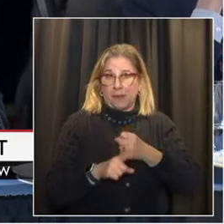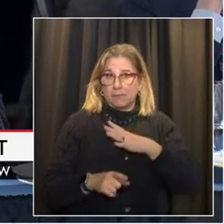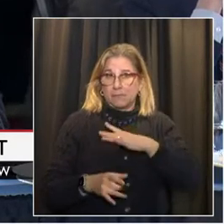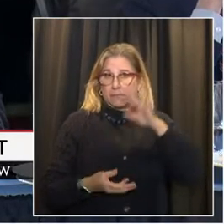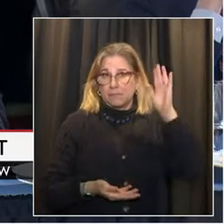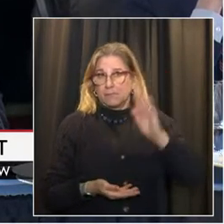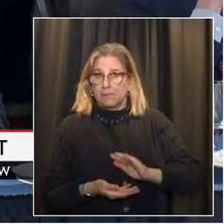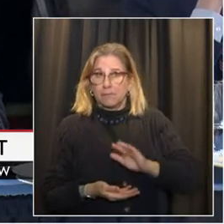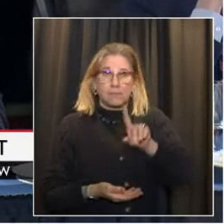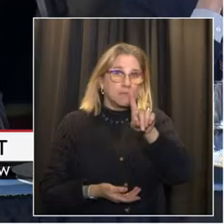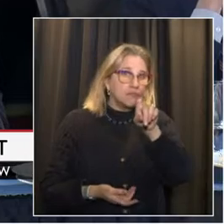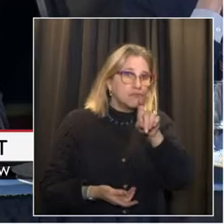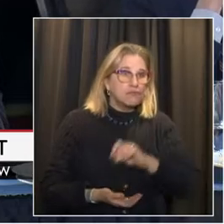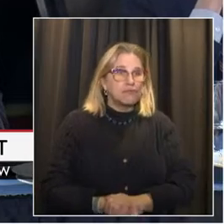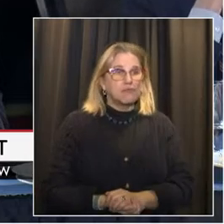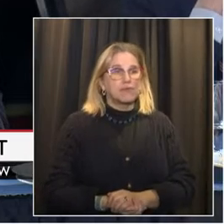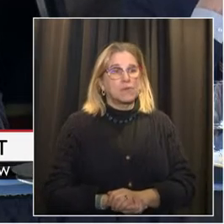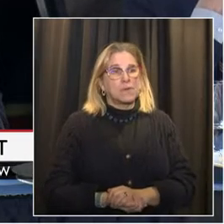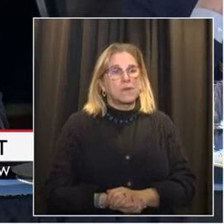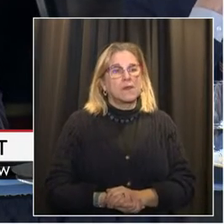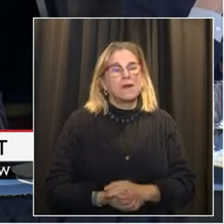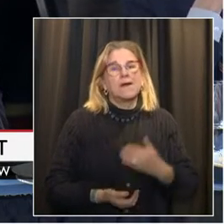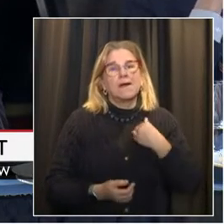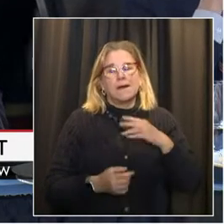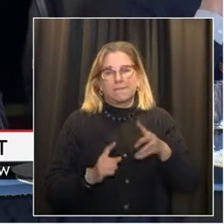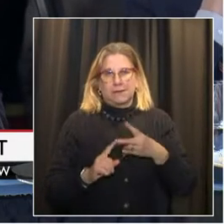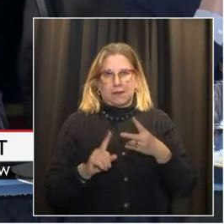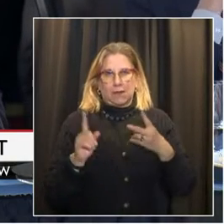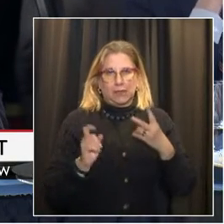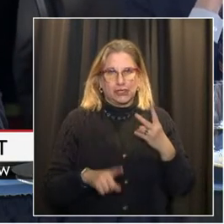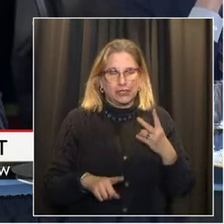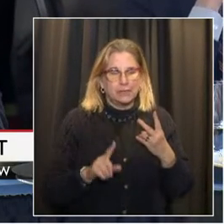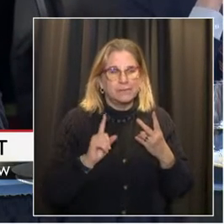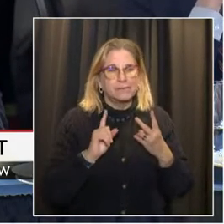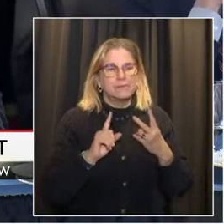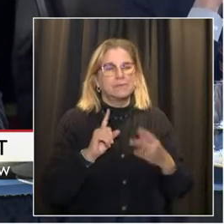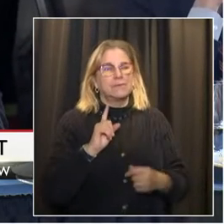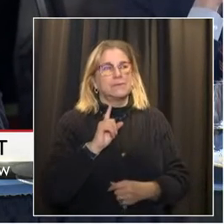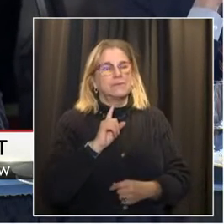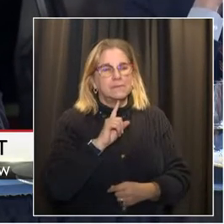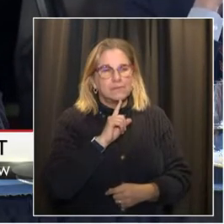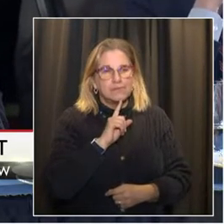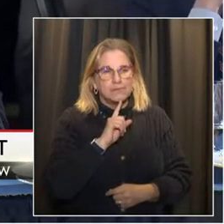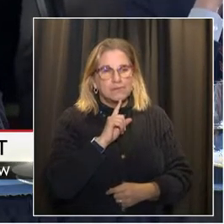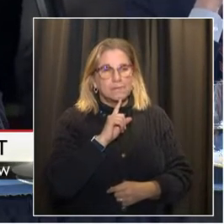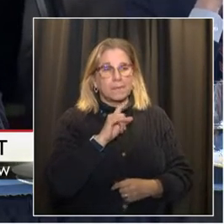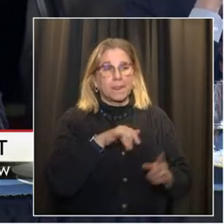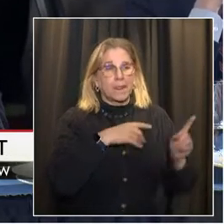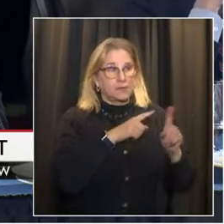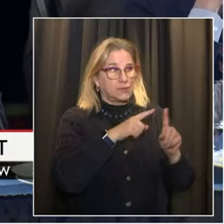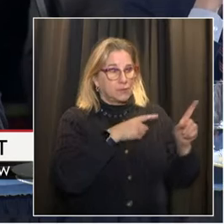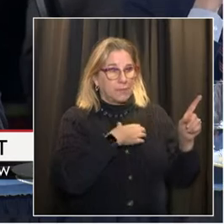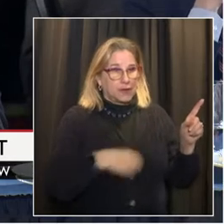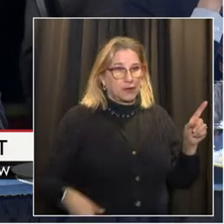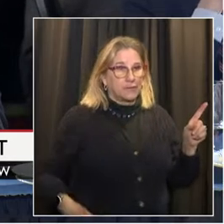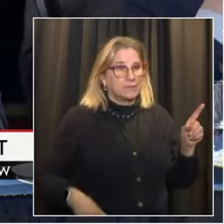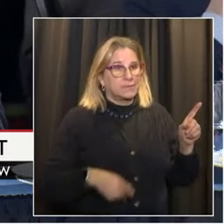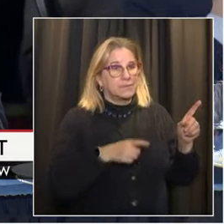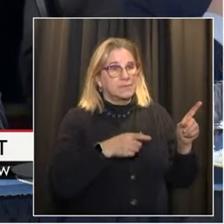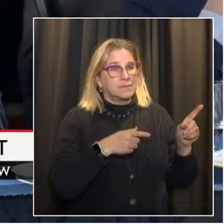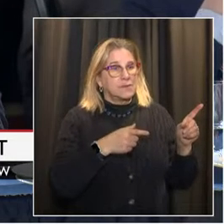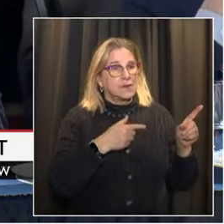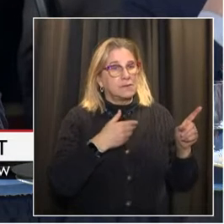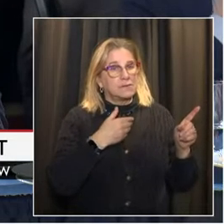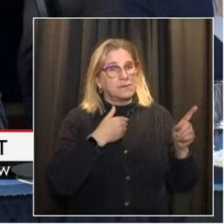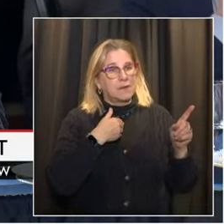Councilmember Pinto. Mayor Bowser, there is a fiscal impact to the Secure DC bill, and if I remember correctly, it's maybe $40 million